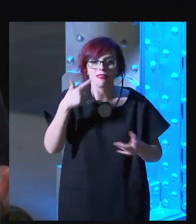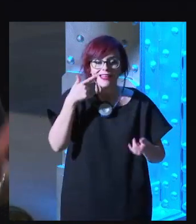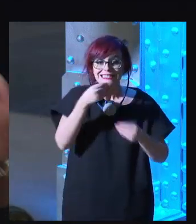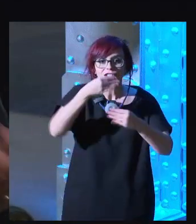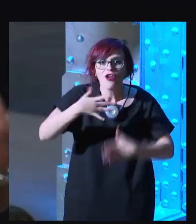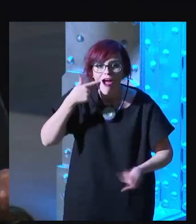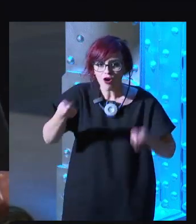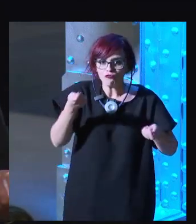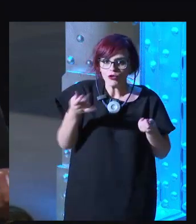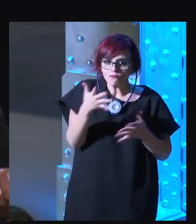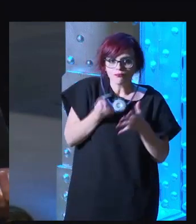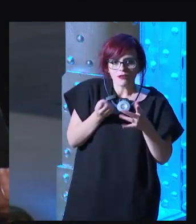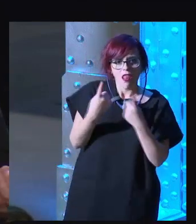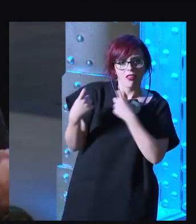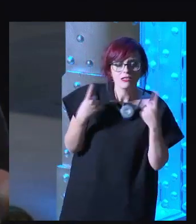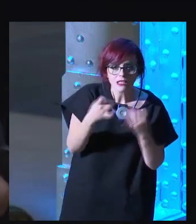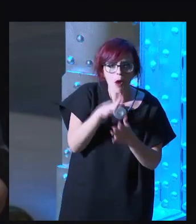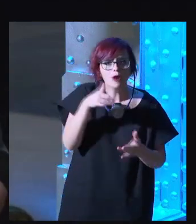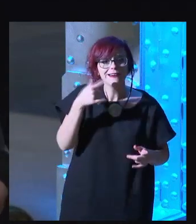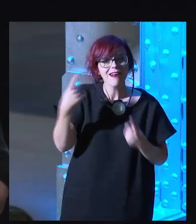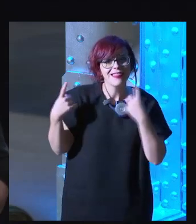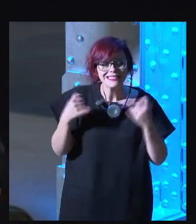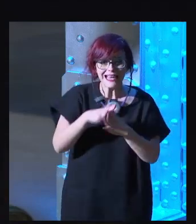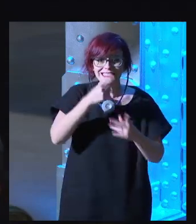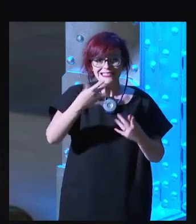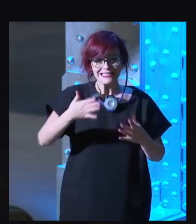stories. And what fiction offers us is a chance to